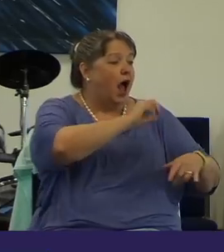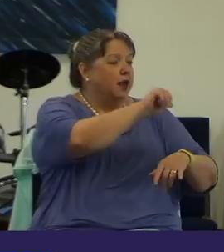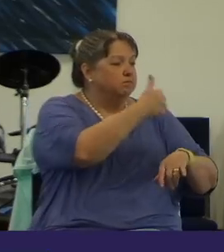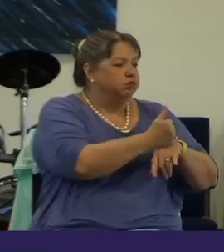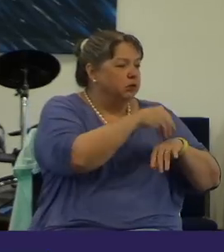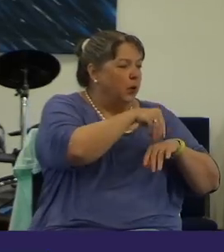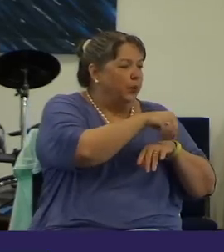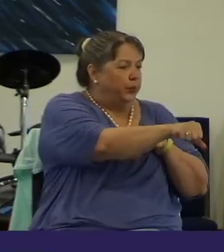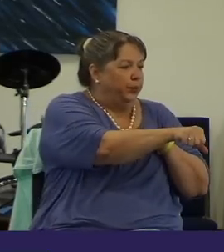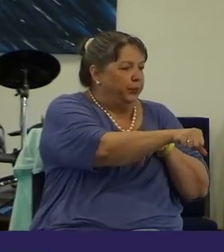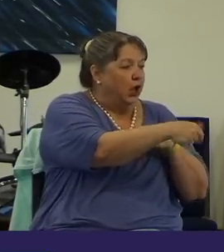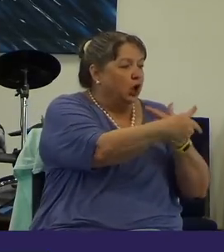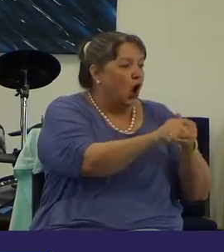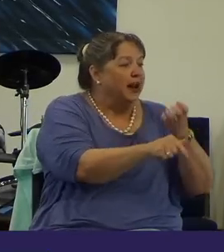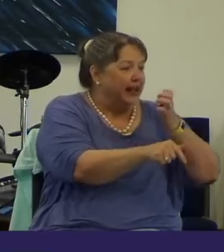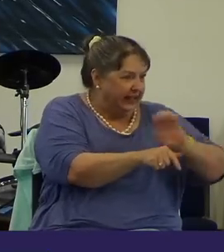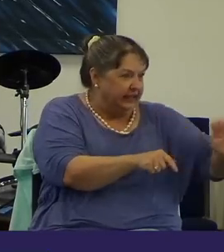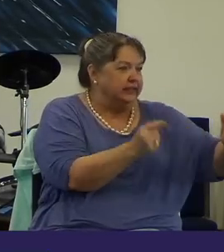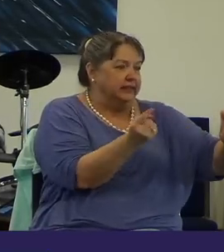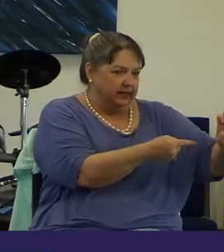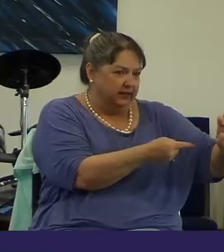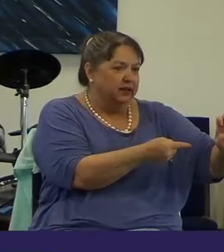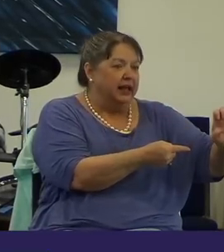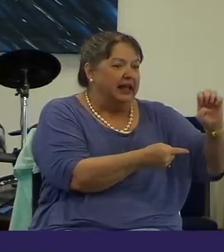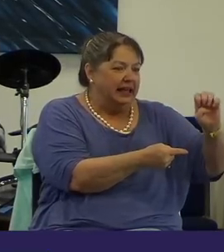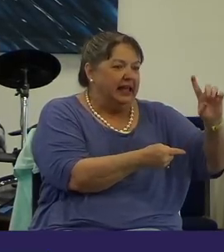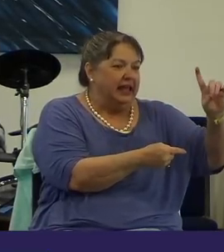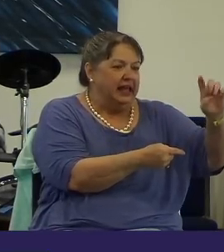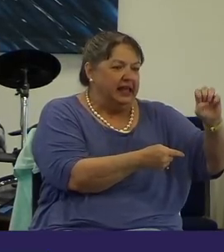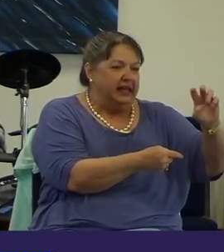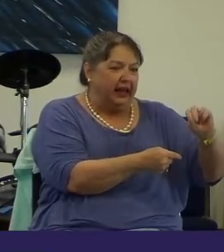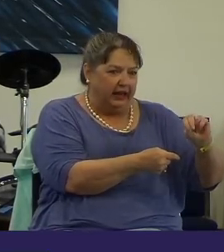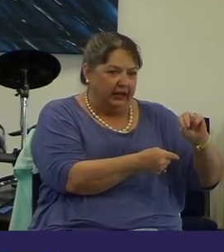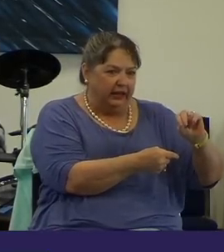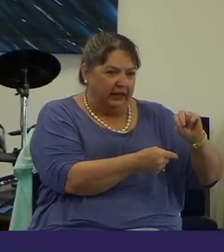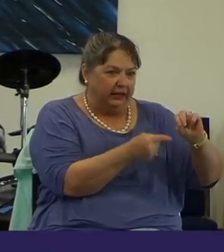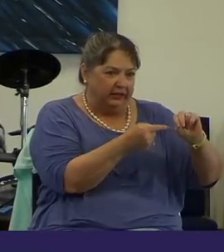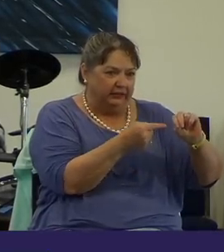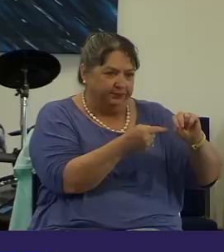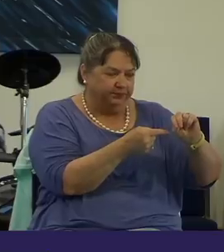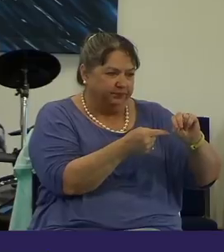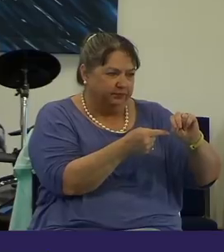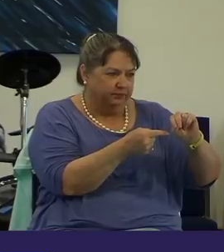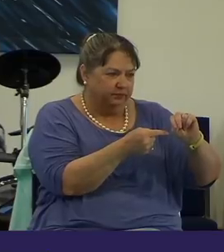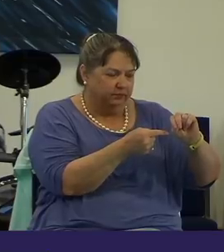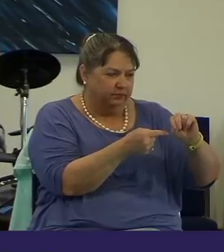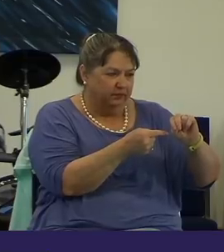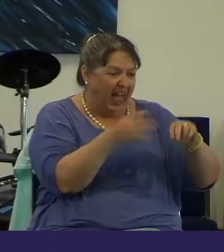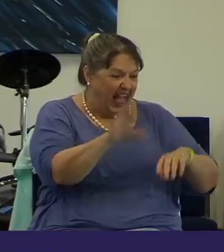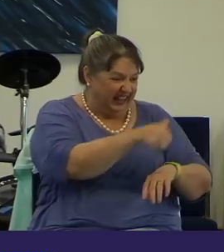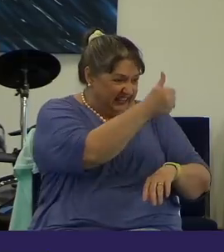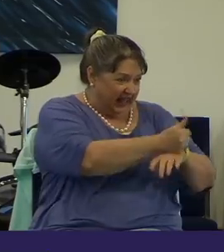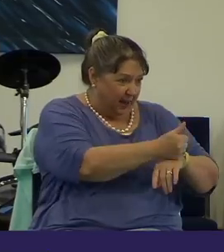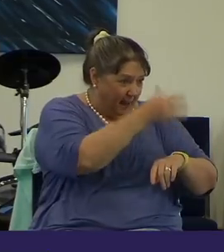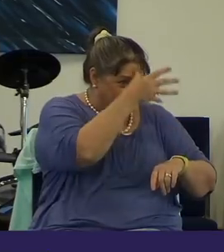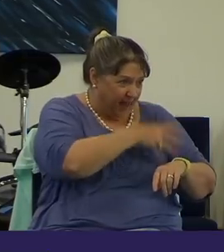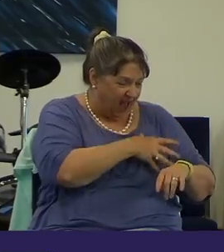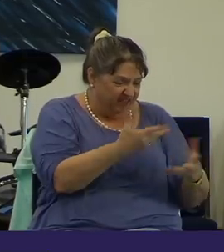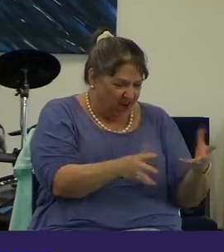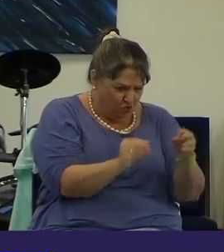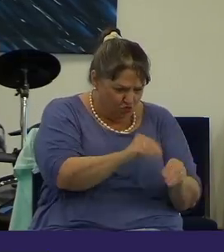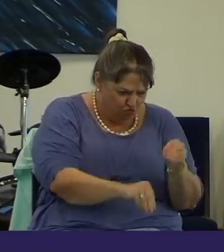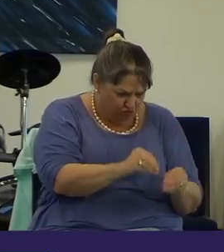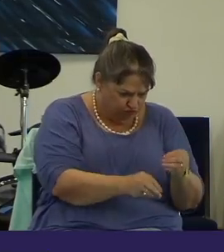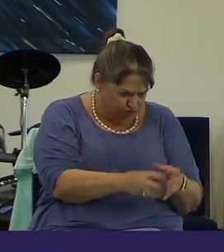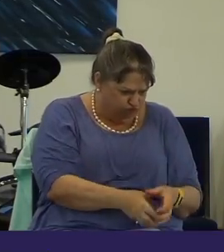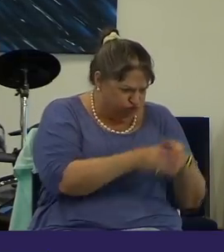a garden in the east, in Eden. And there he put the man that he had formed. And